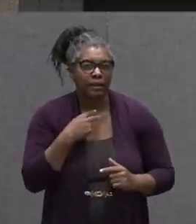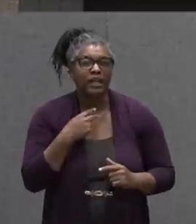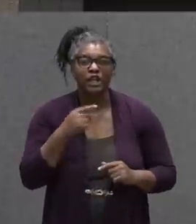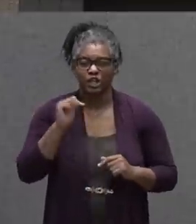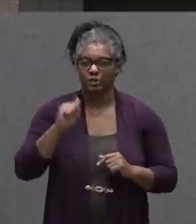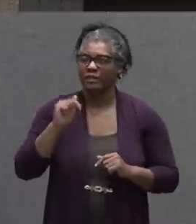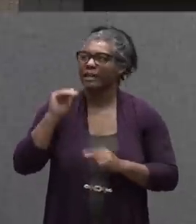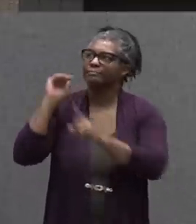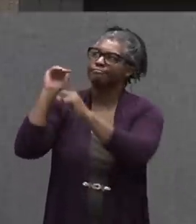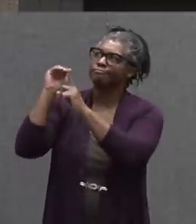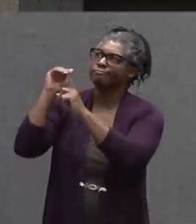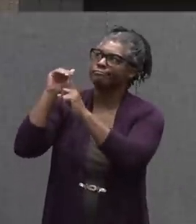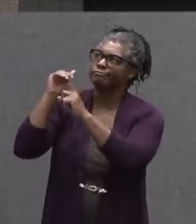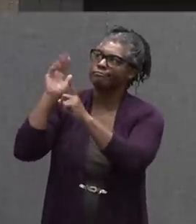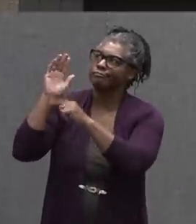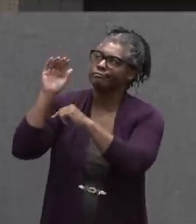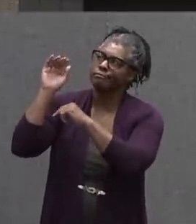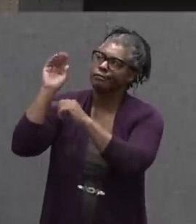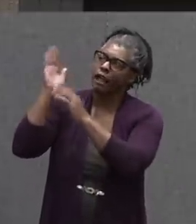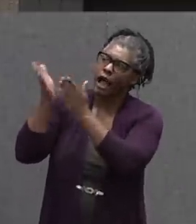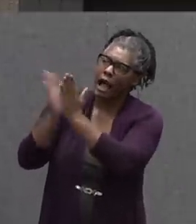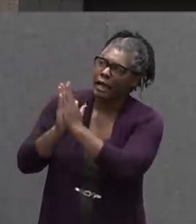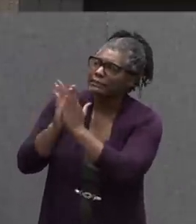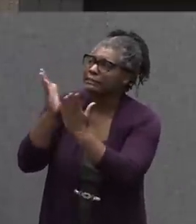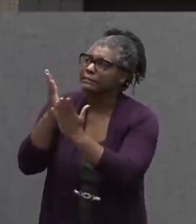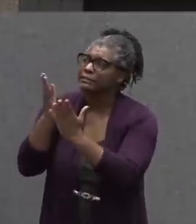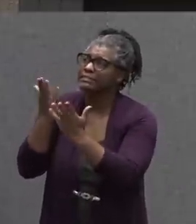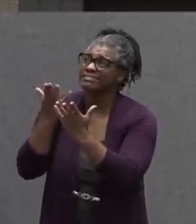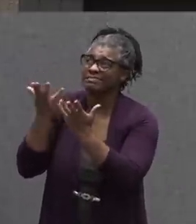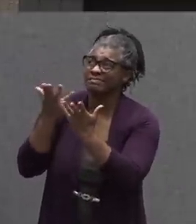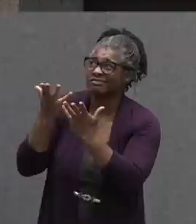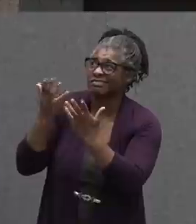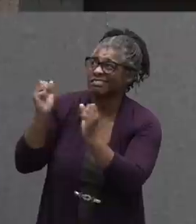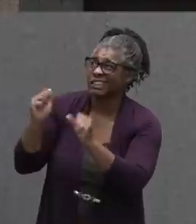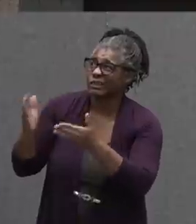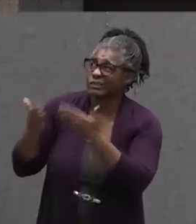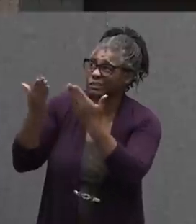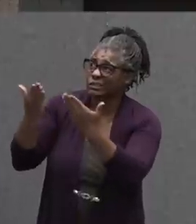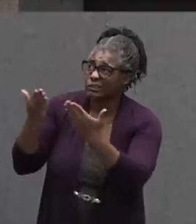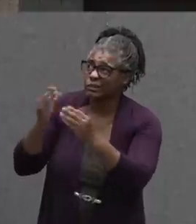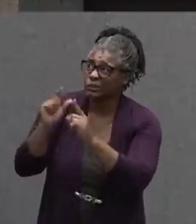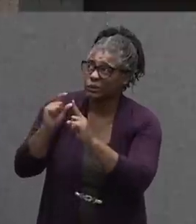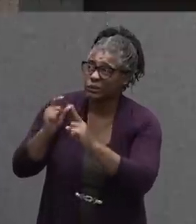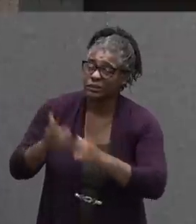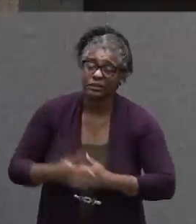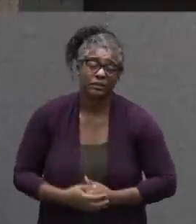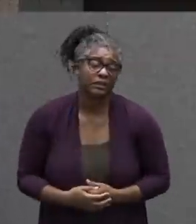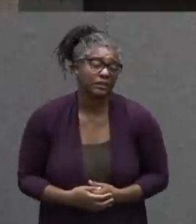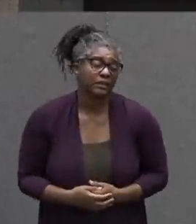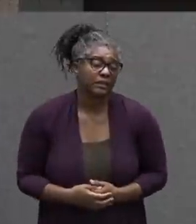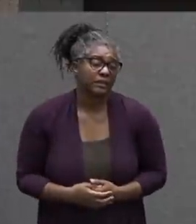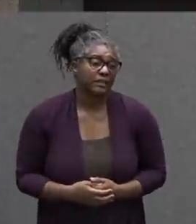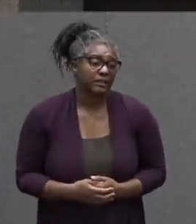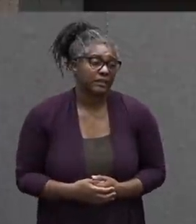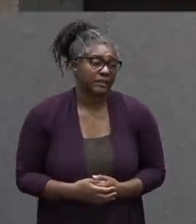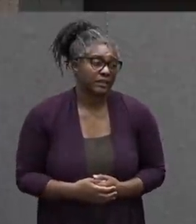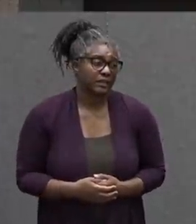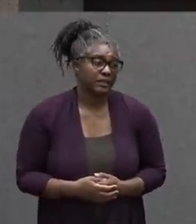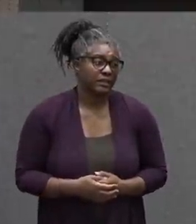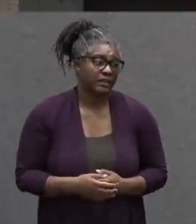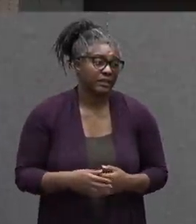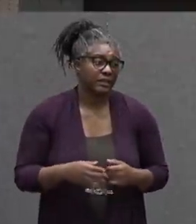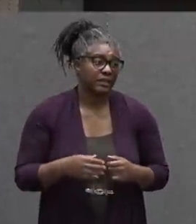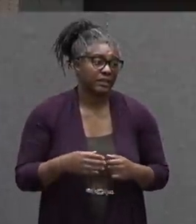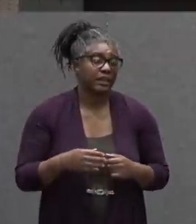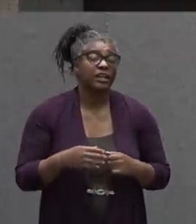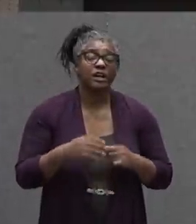And then, as you get really good, you can challenge yourself a little bit. And you could draw a card and write